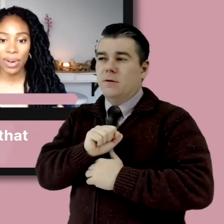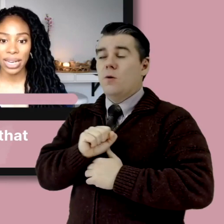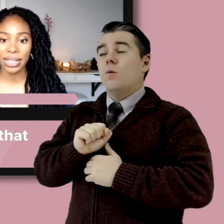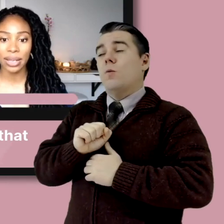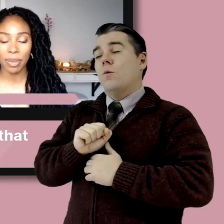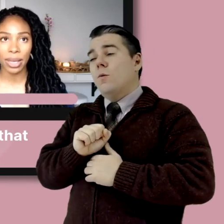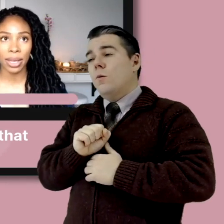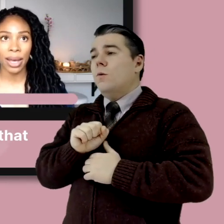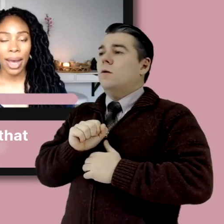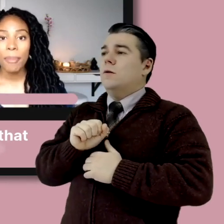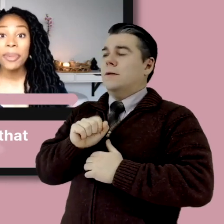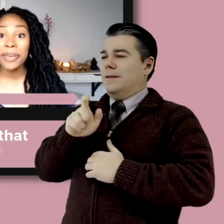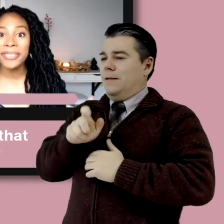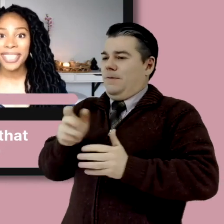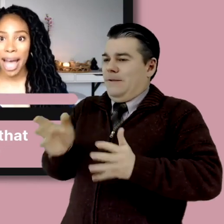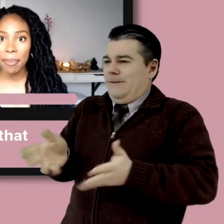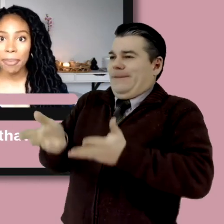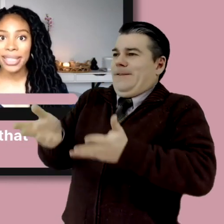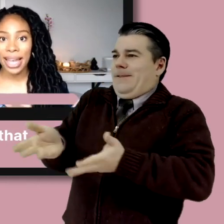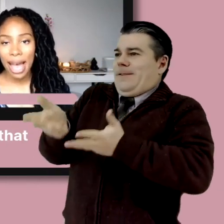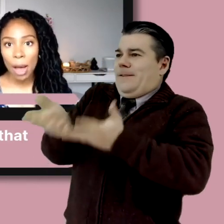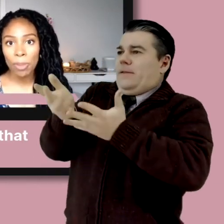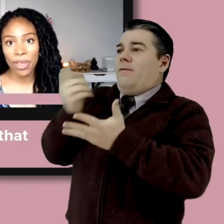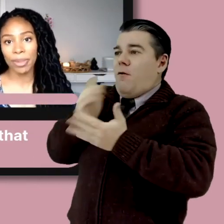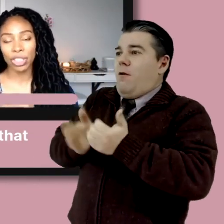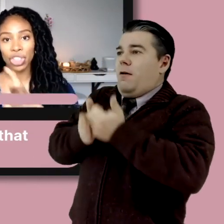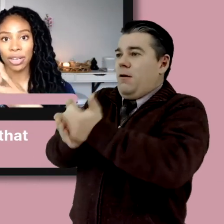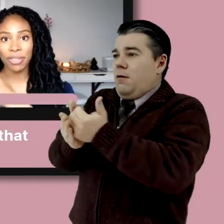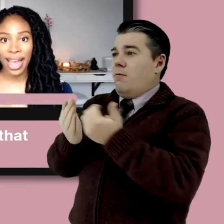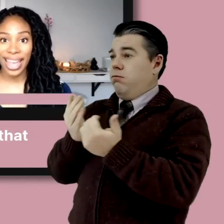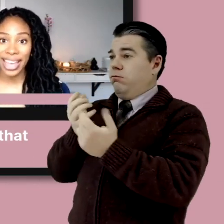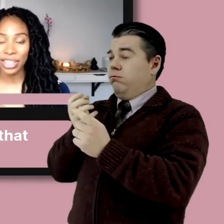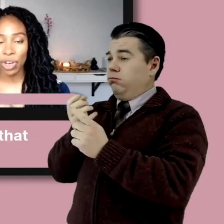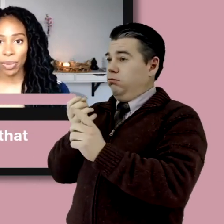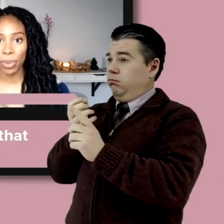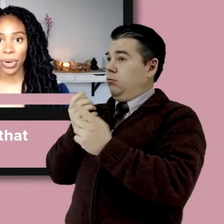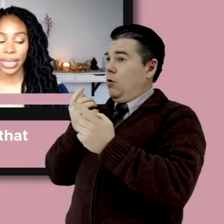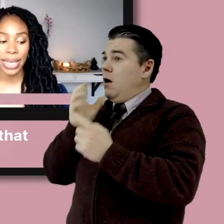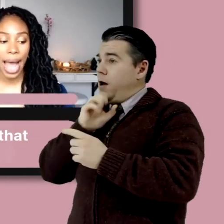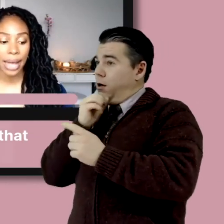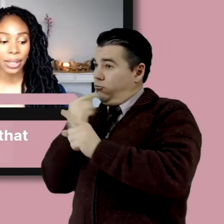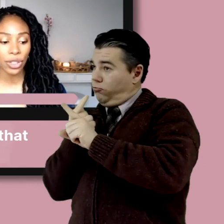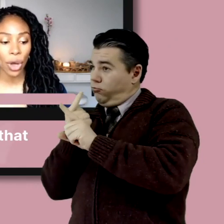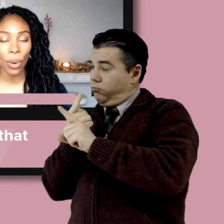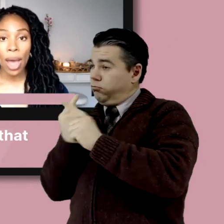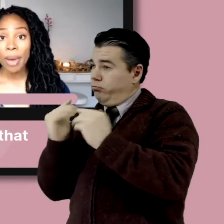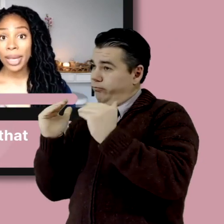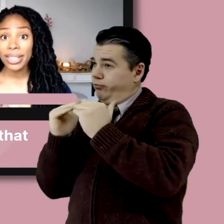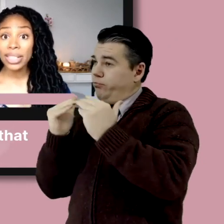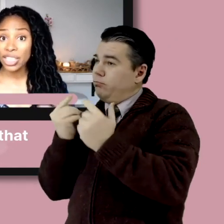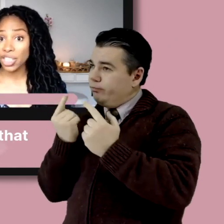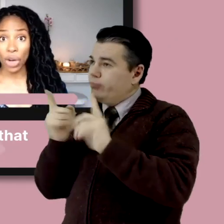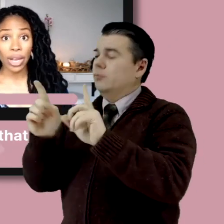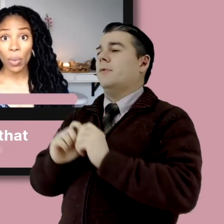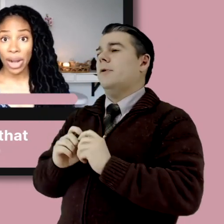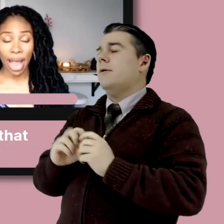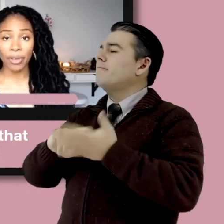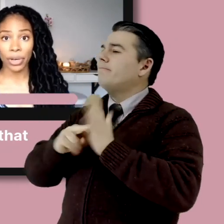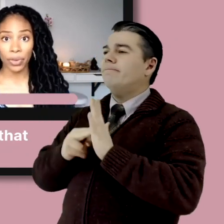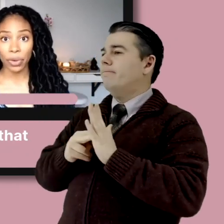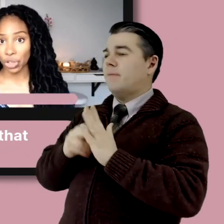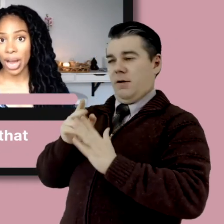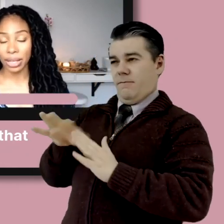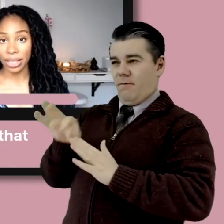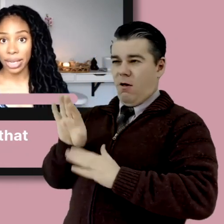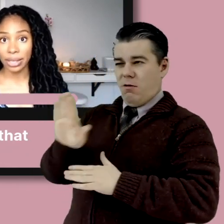missing or need to be beefed up to help them achieve that age appropriate task. So basically starting